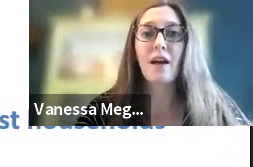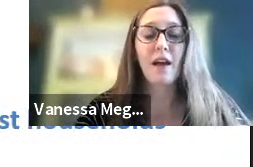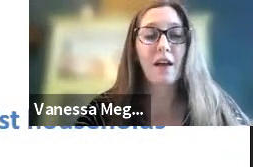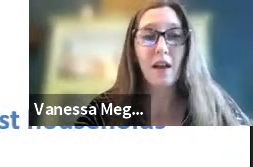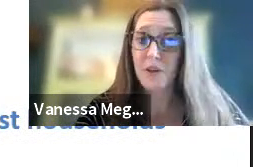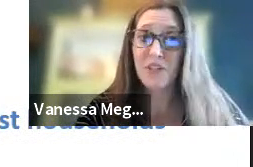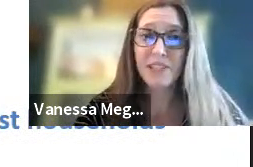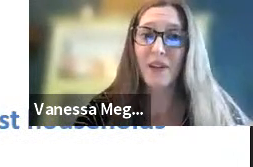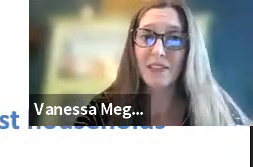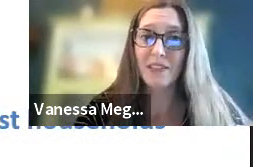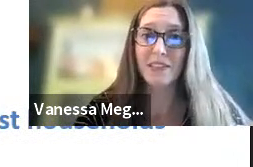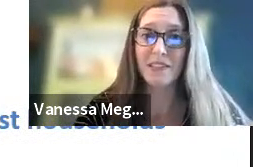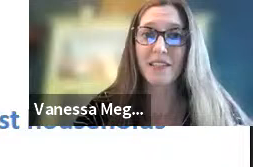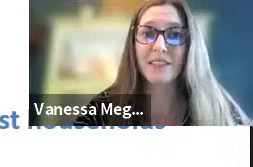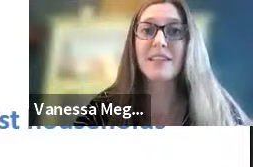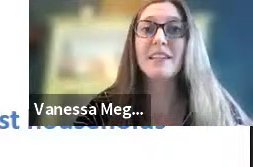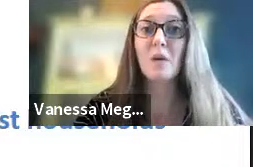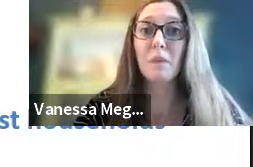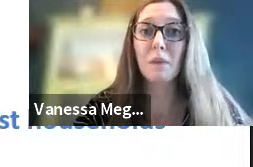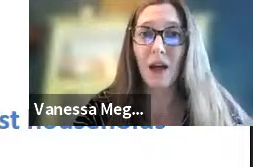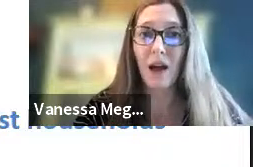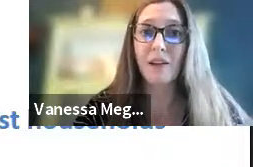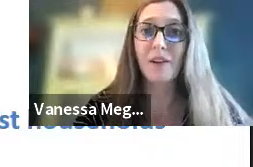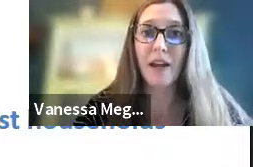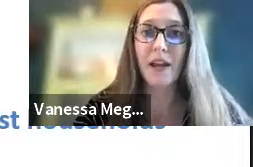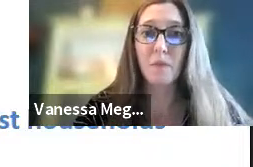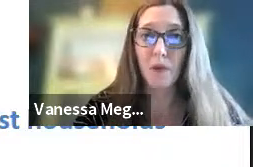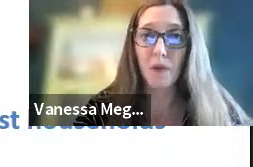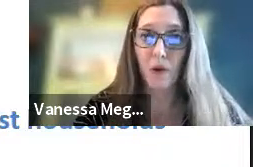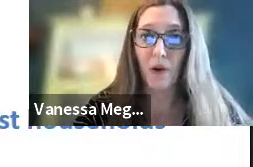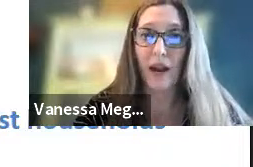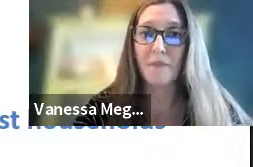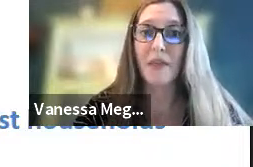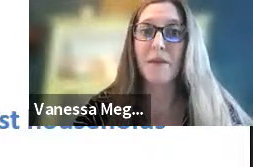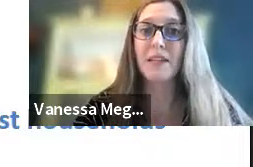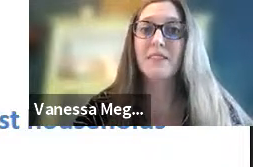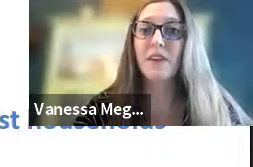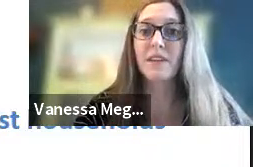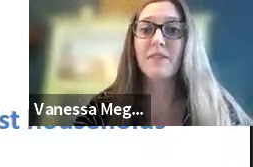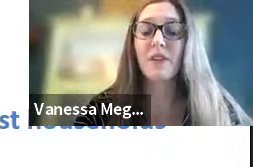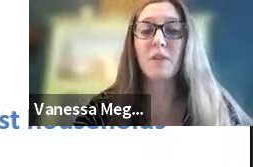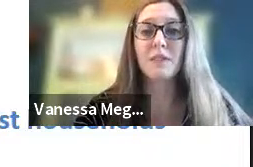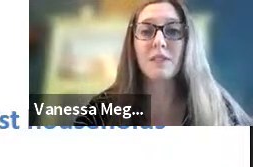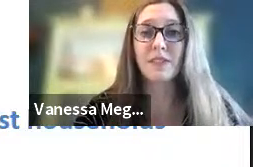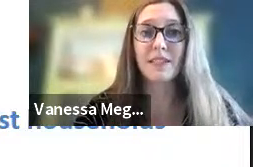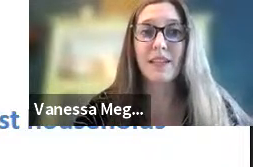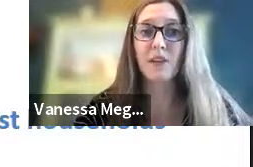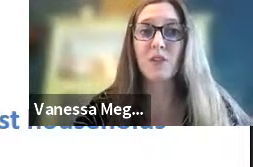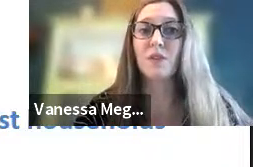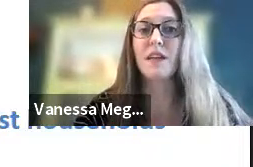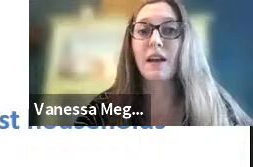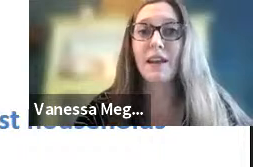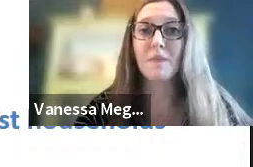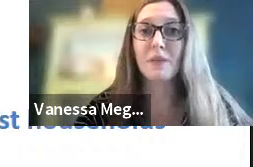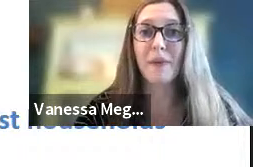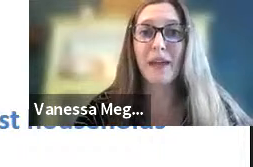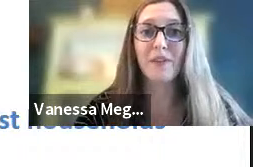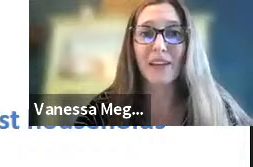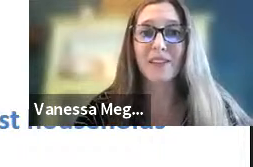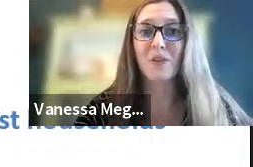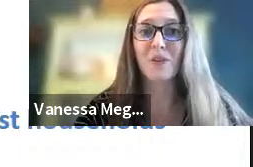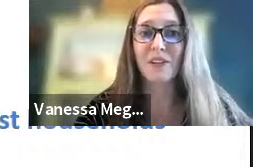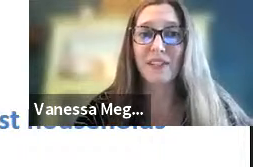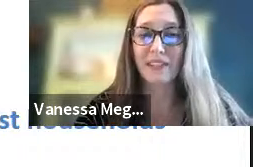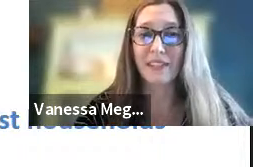So emergency rental assistance is a block grant program that makes funding available to assist households unable to